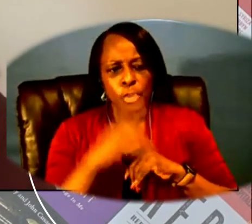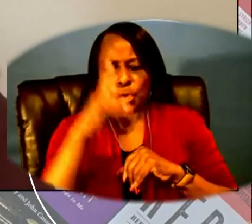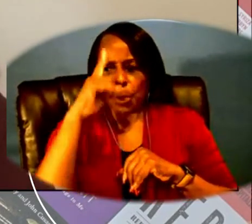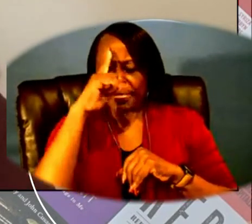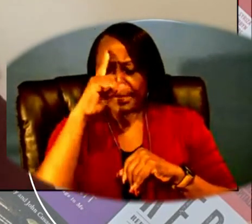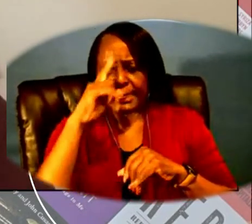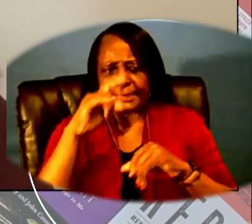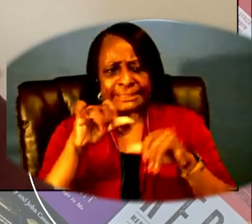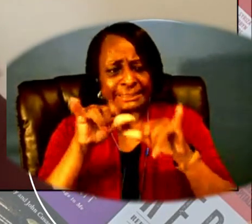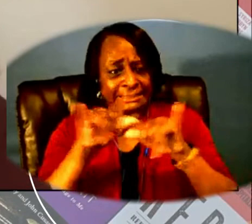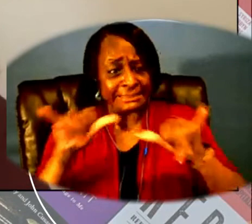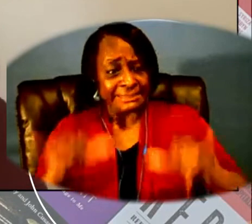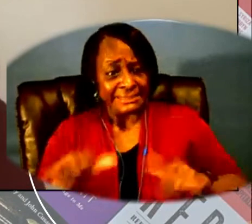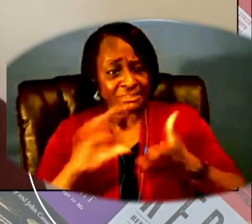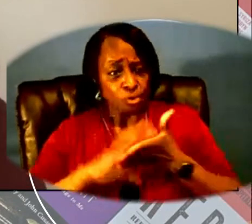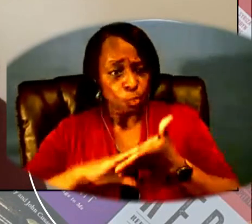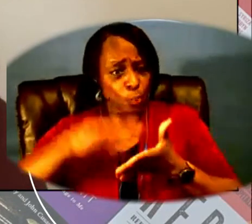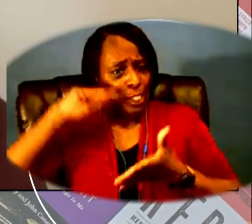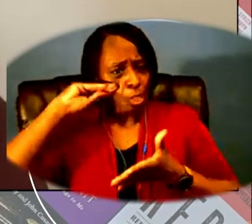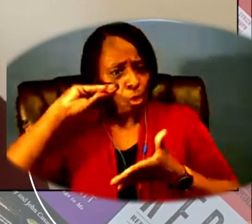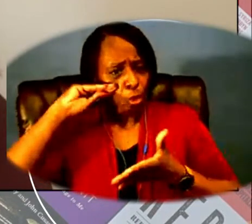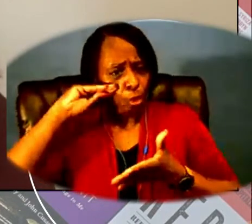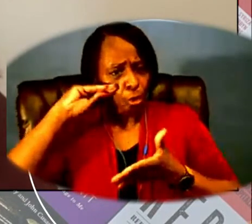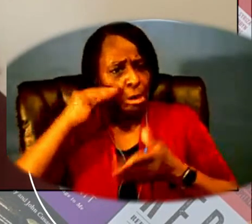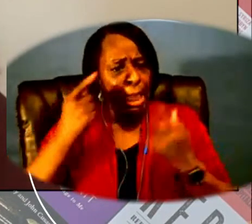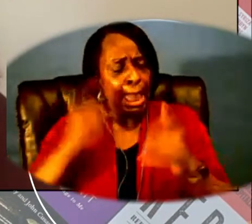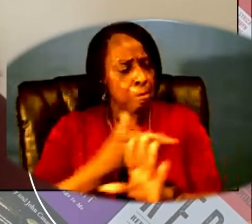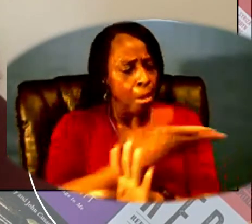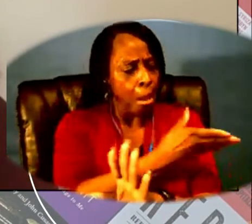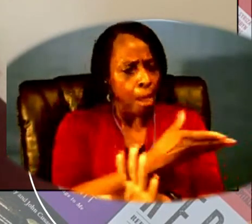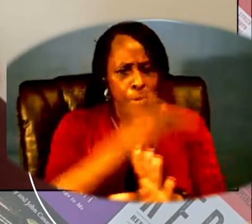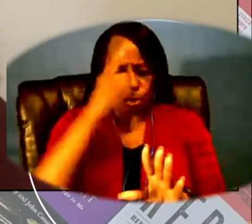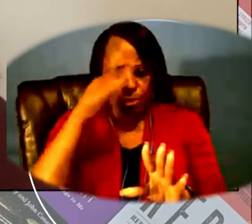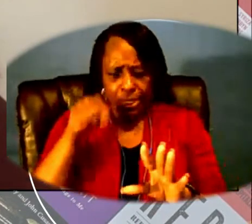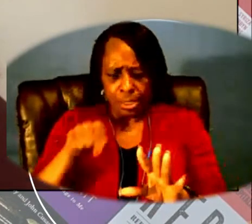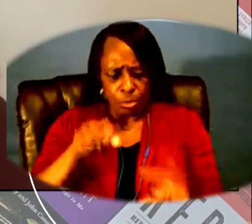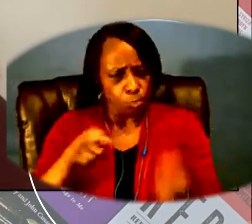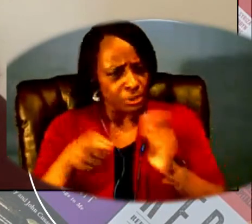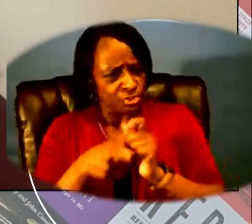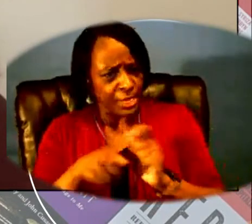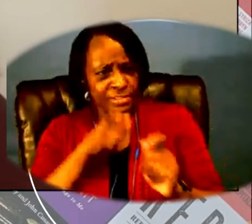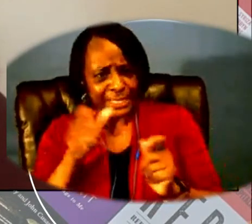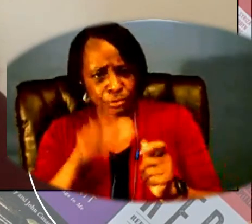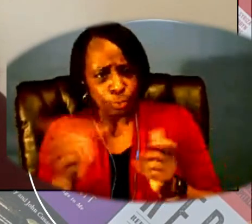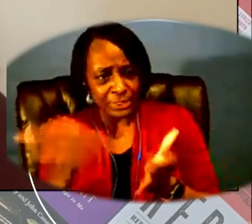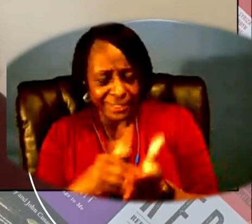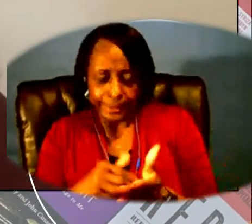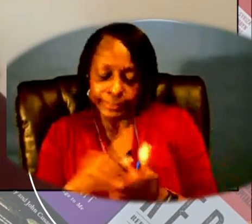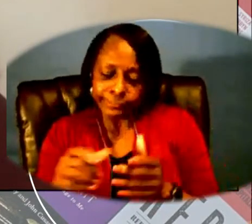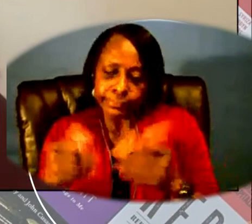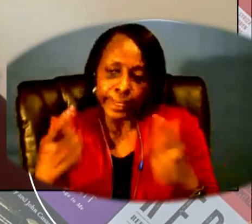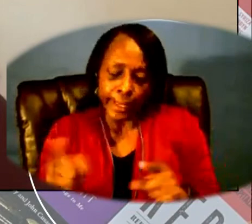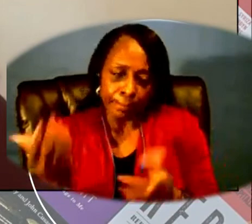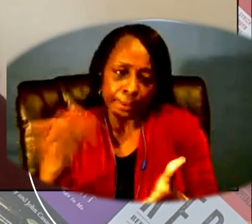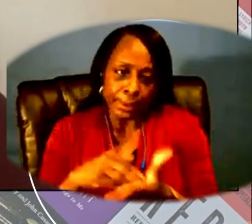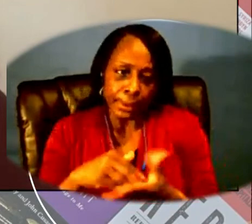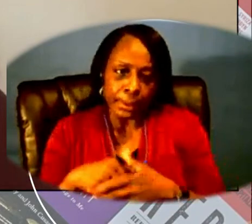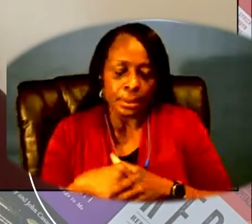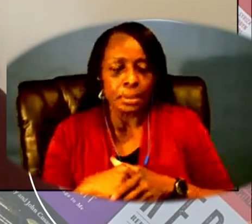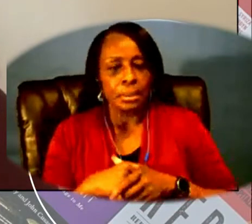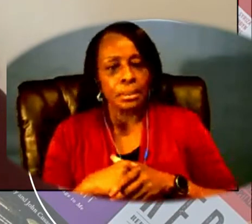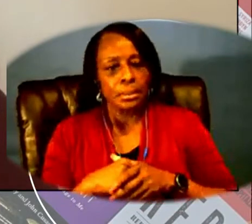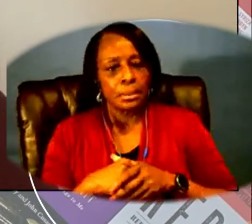something and they wouldn't do it to a new generation. But unfortunately, we have it again. And every single